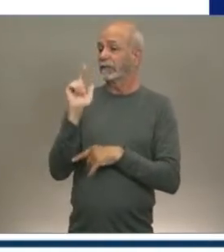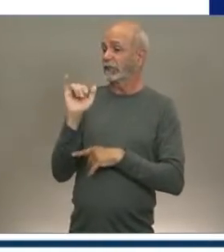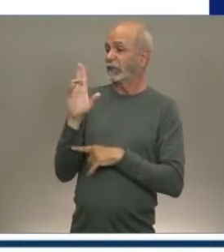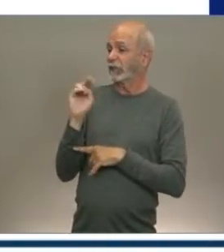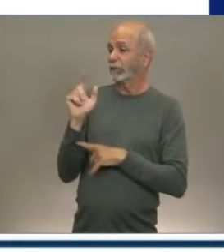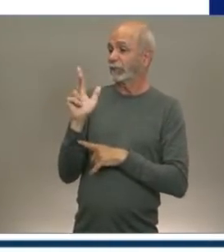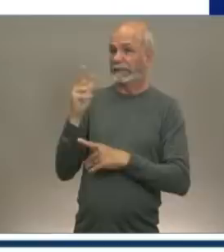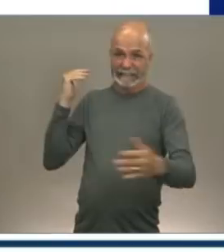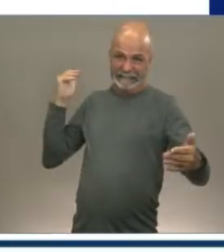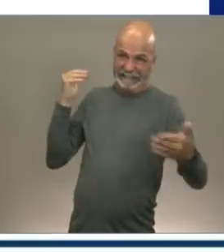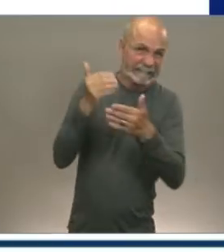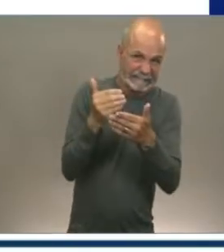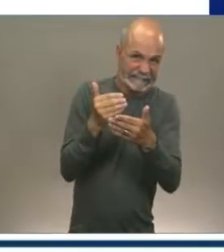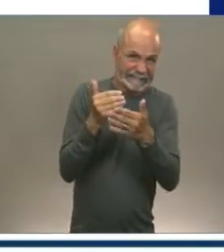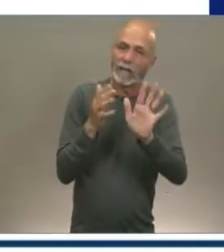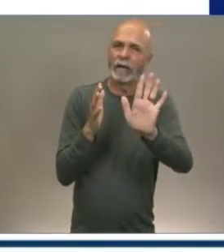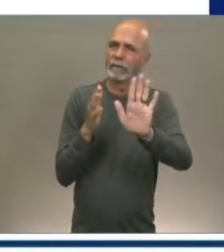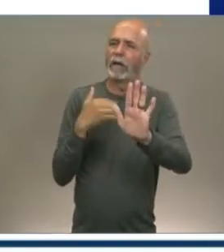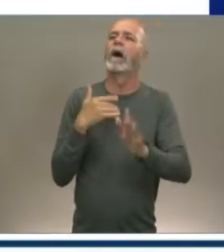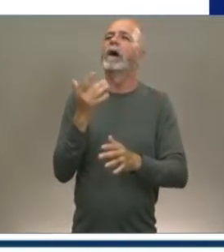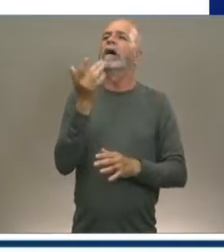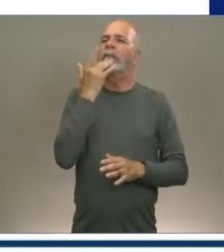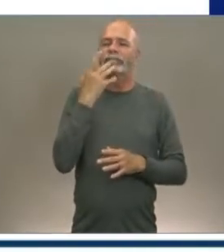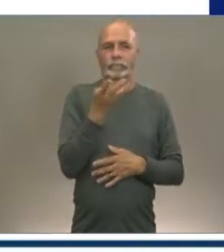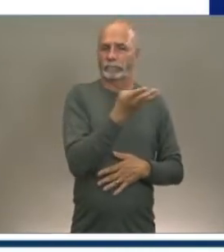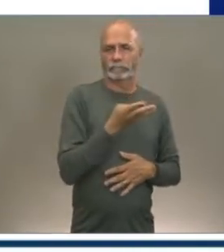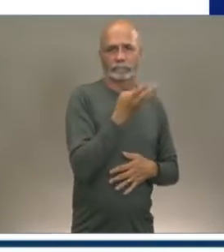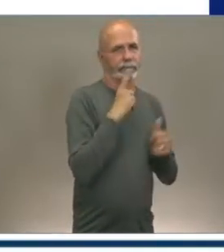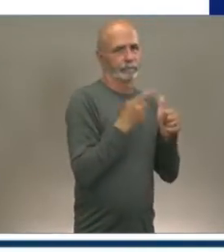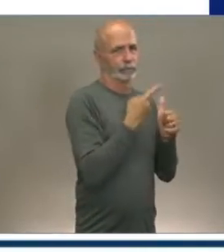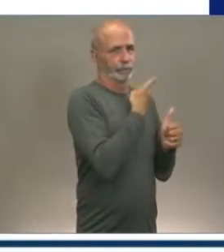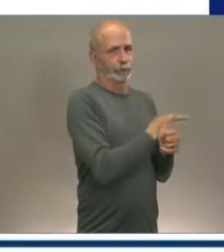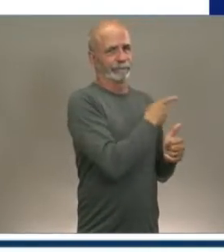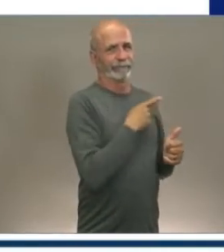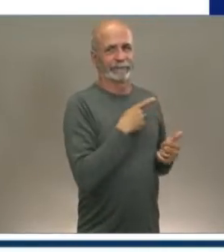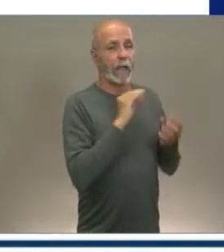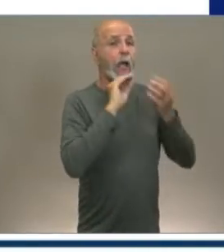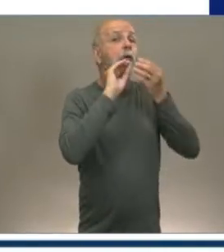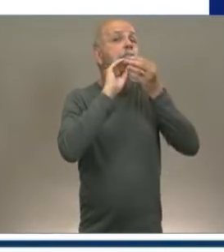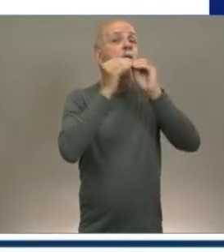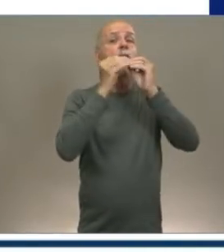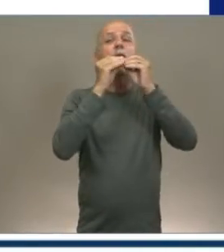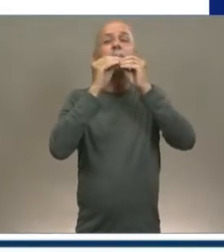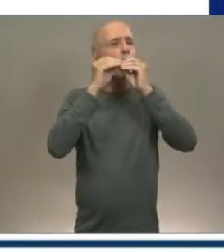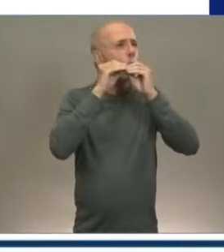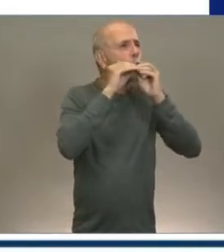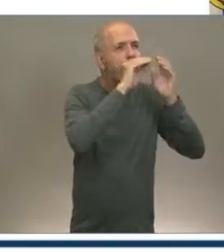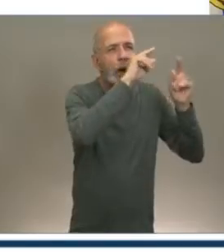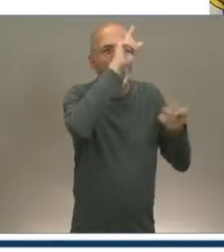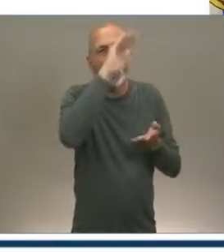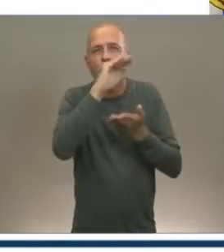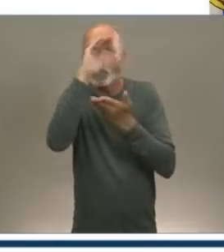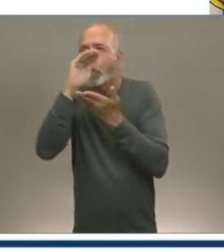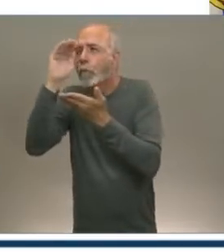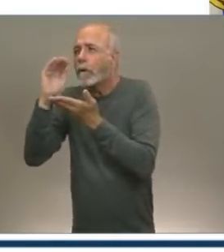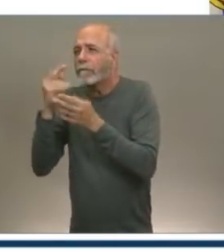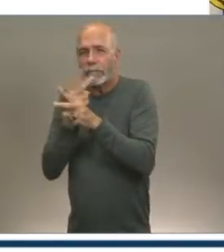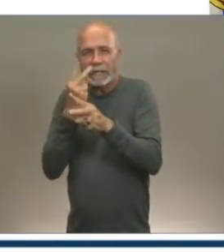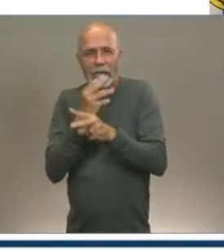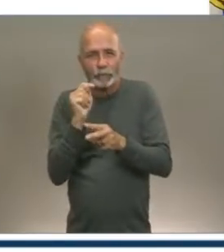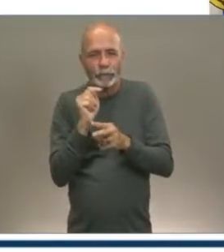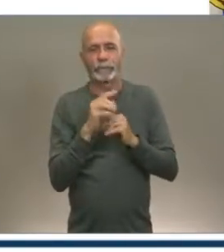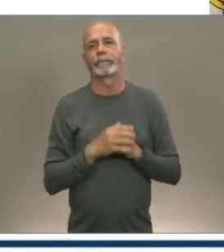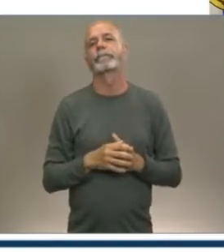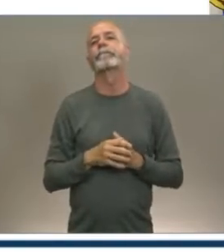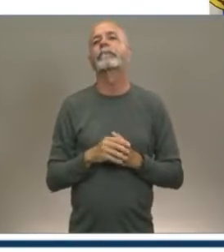Atlantic region, because we have common epidemiology, and it's much lower risk than the rest of the country. Go ahead with your follow-up, Blair.